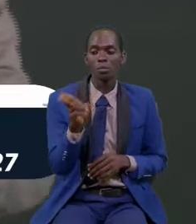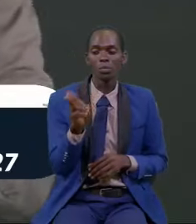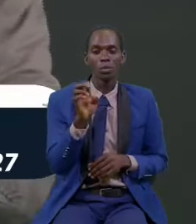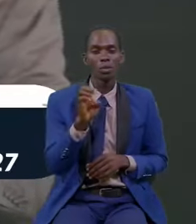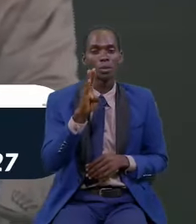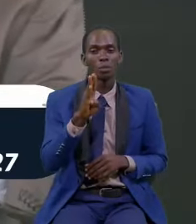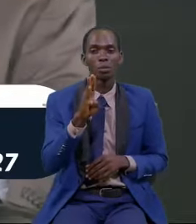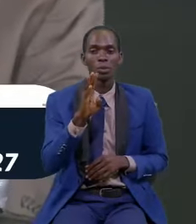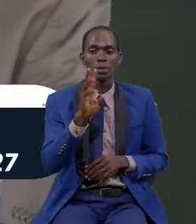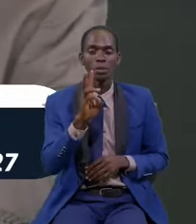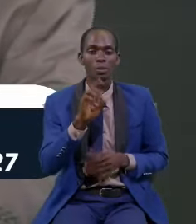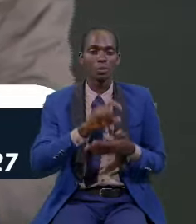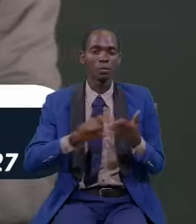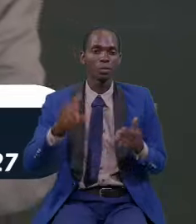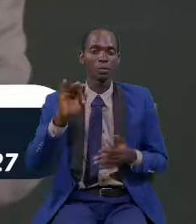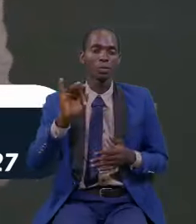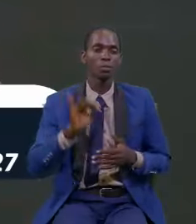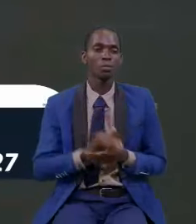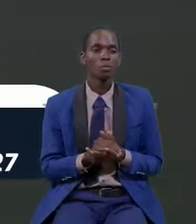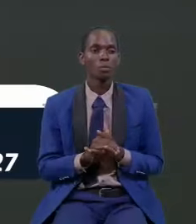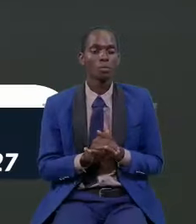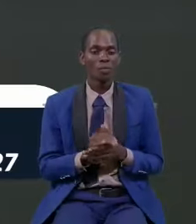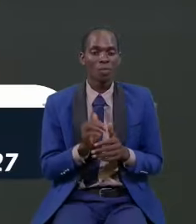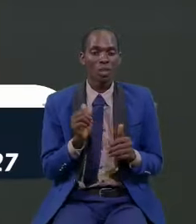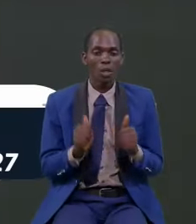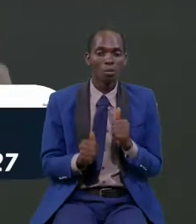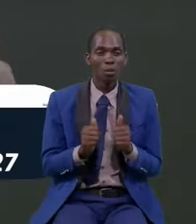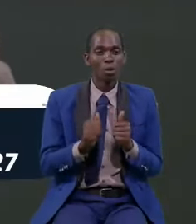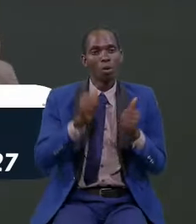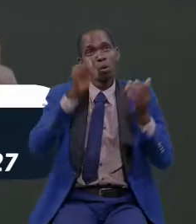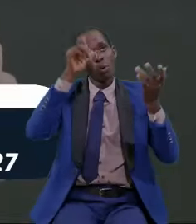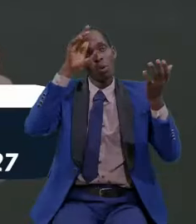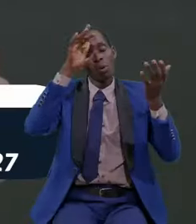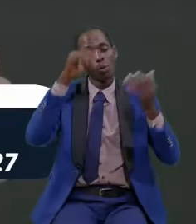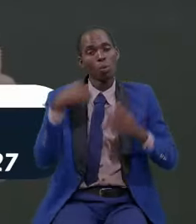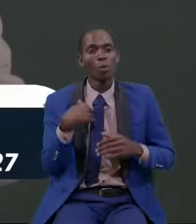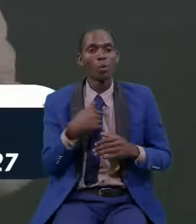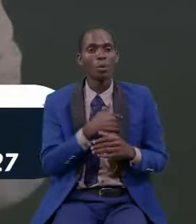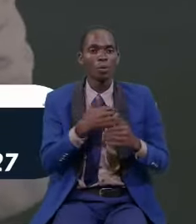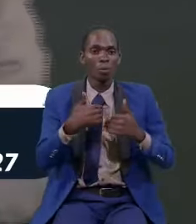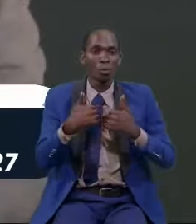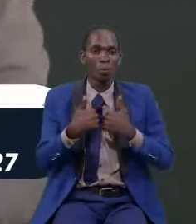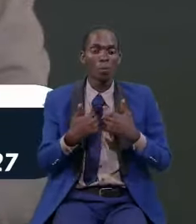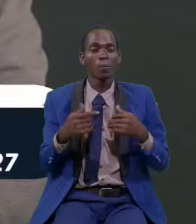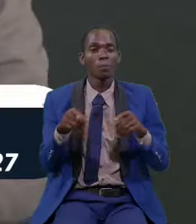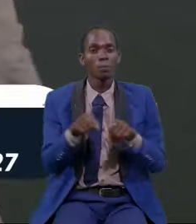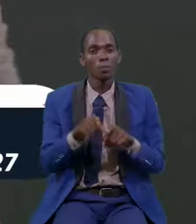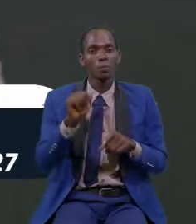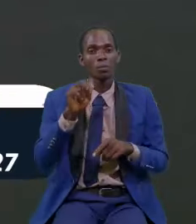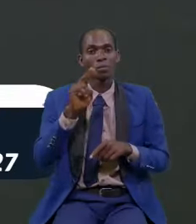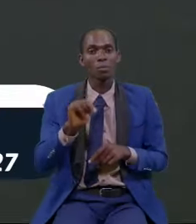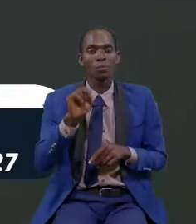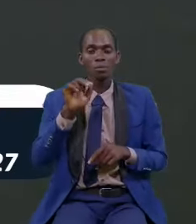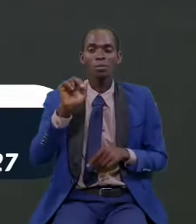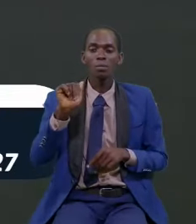Which hope we have as an anchor to the soul,